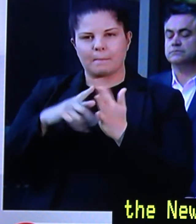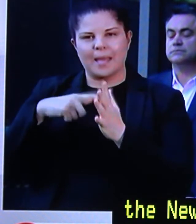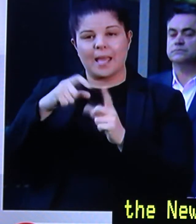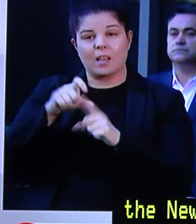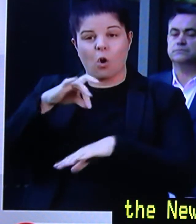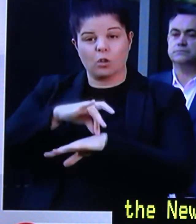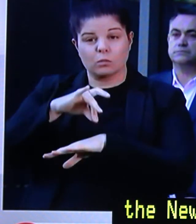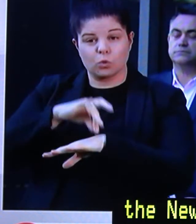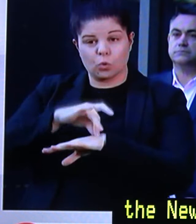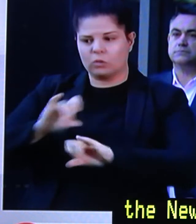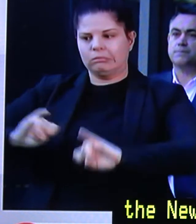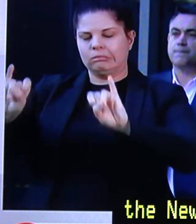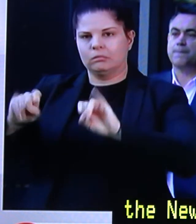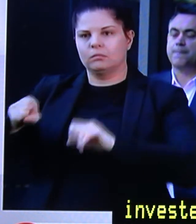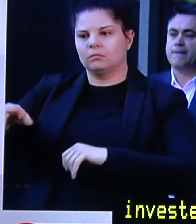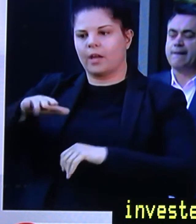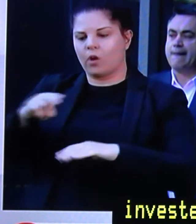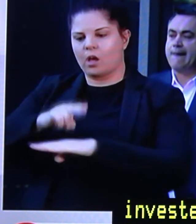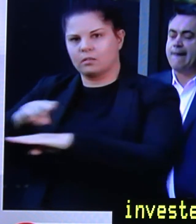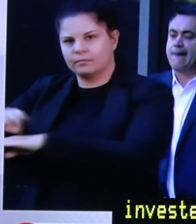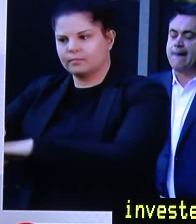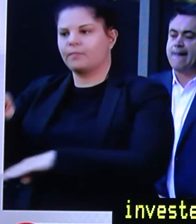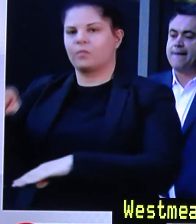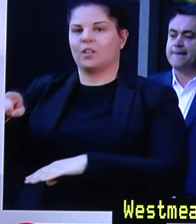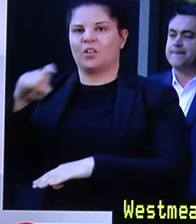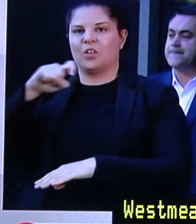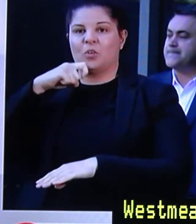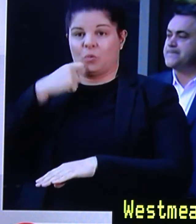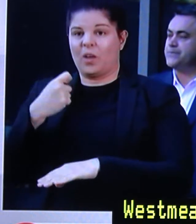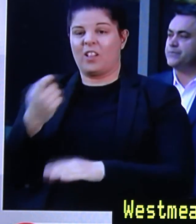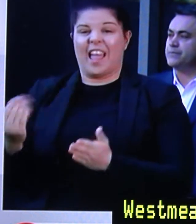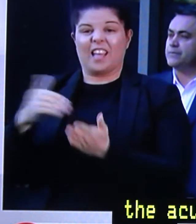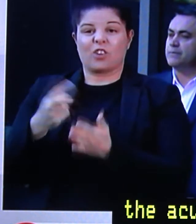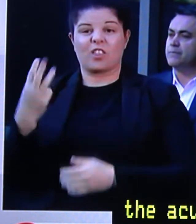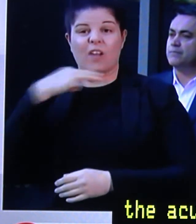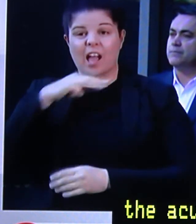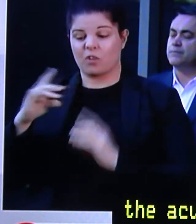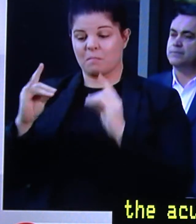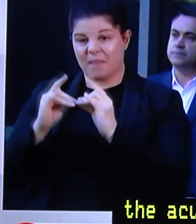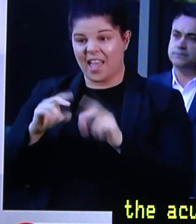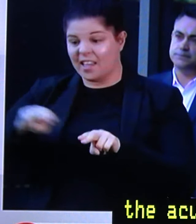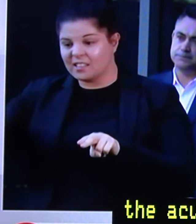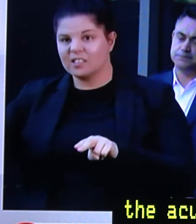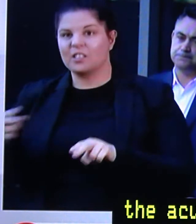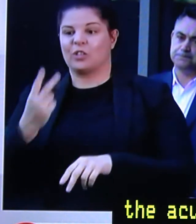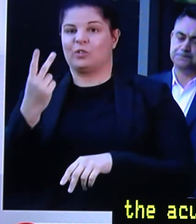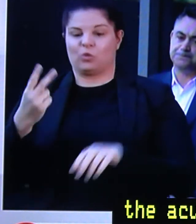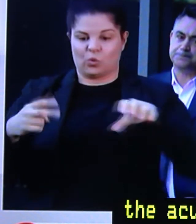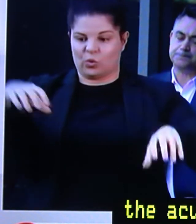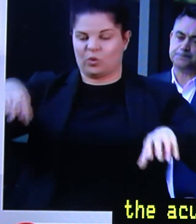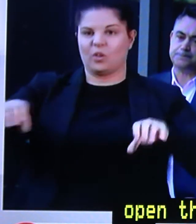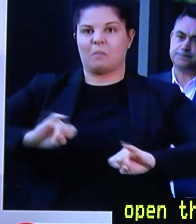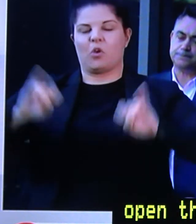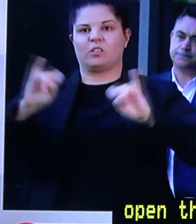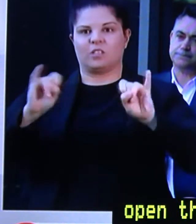building will be open 3 months ahead of schedule. That's an extra 300 beds, 2 emergency departments. This is a huge investment, a